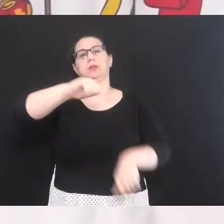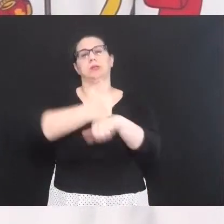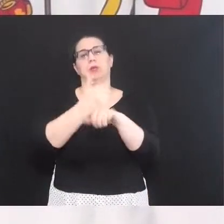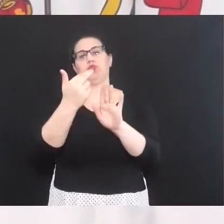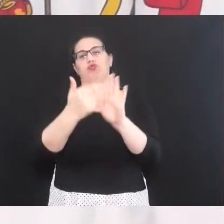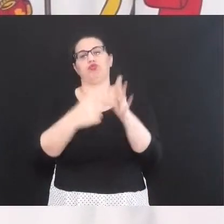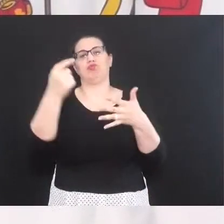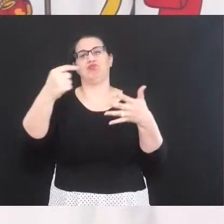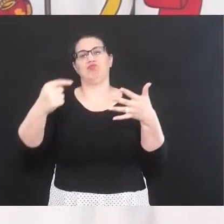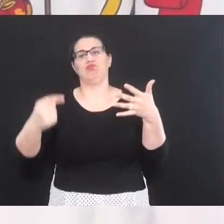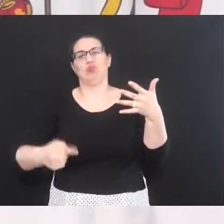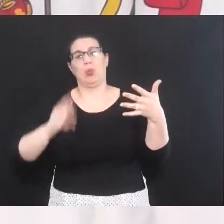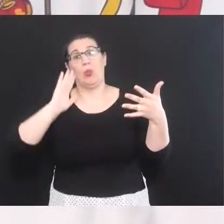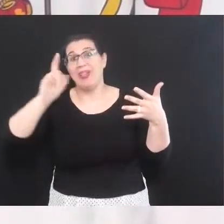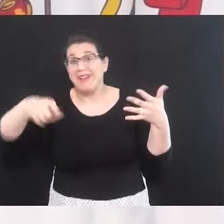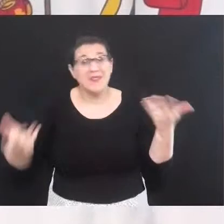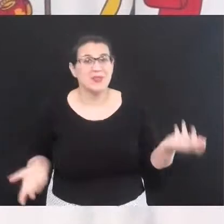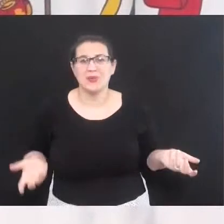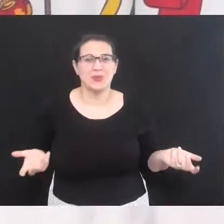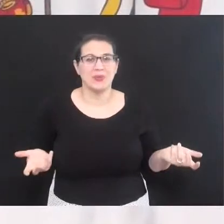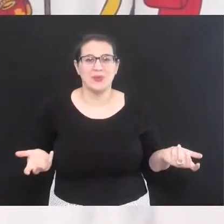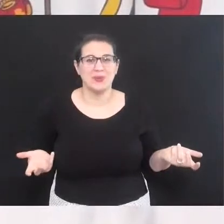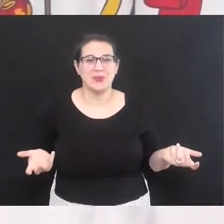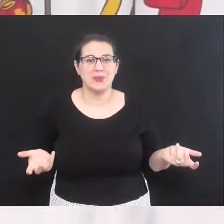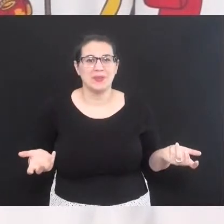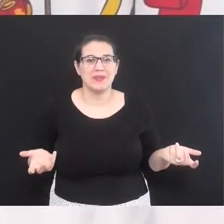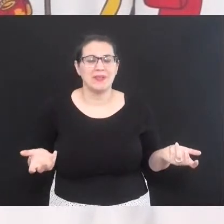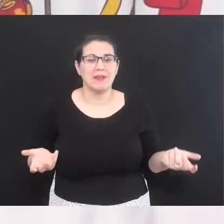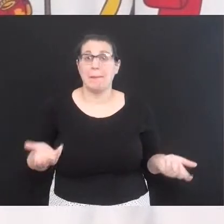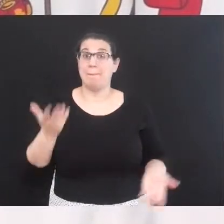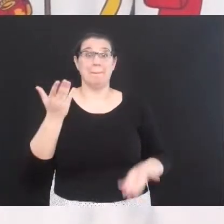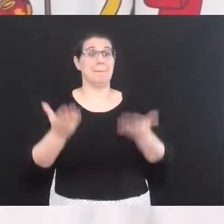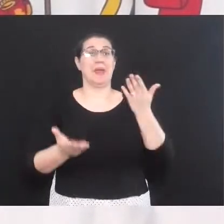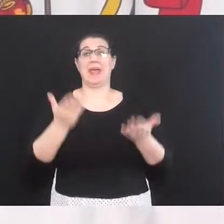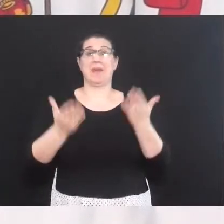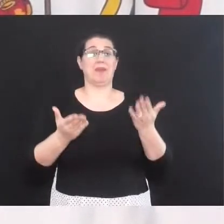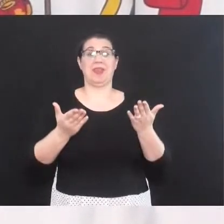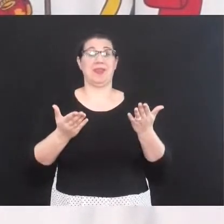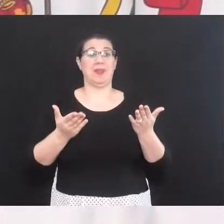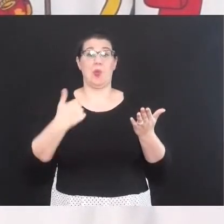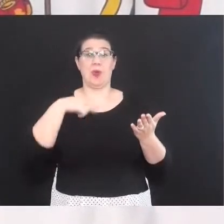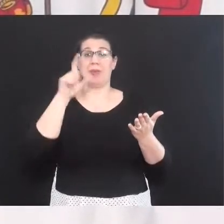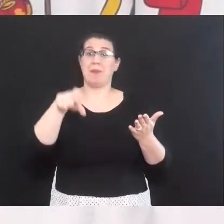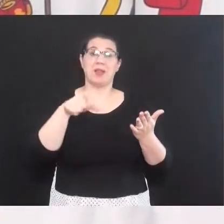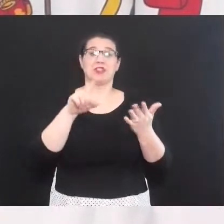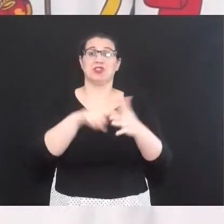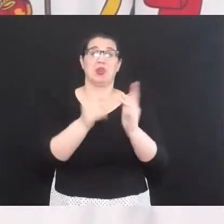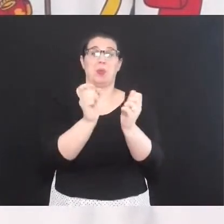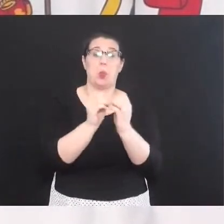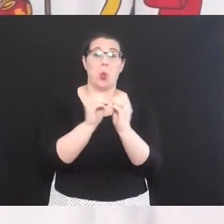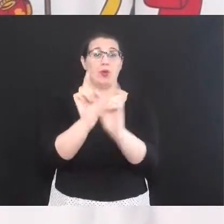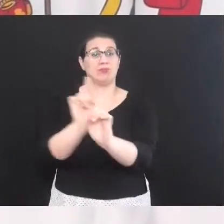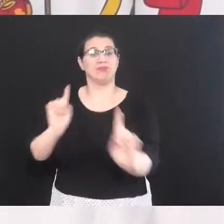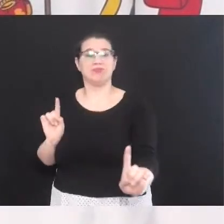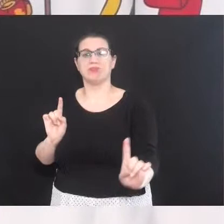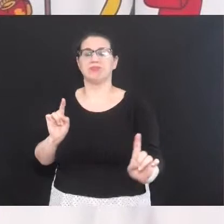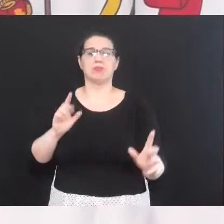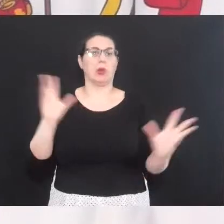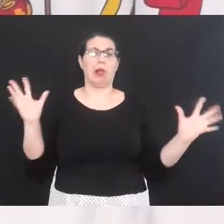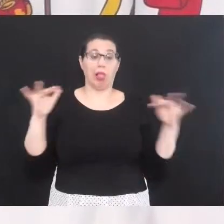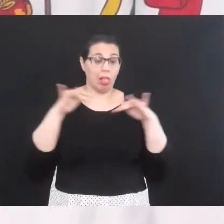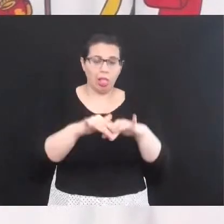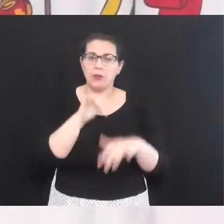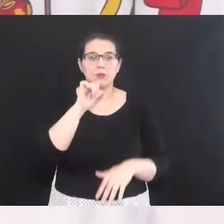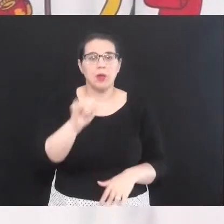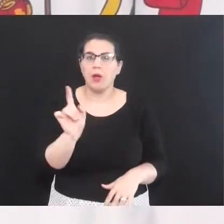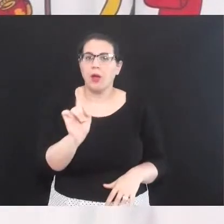this state. We're going to have to absolutely start to distance ourselves and not be in gatherings and everything else. We're